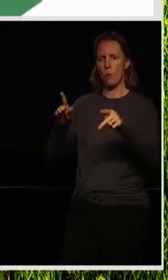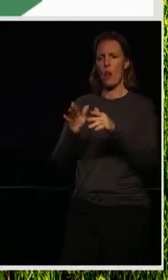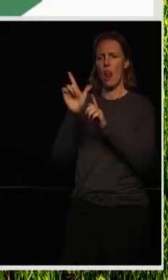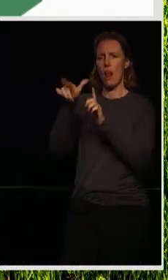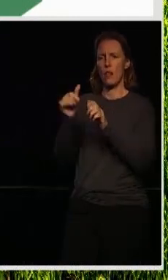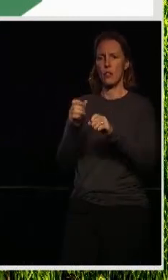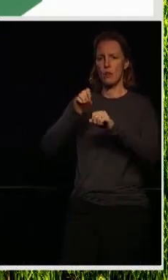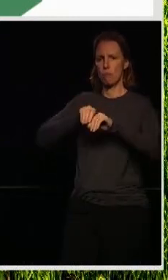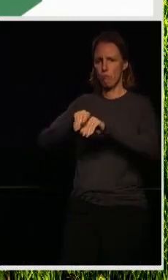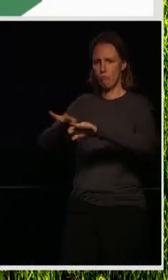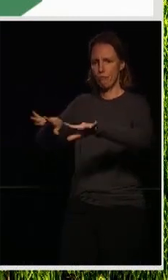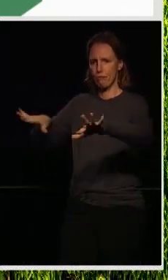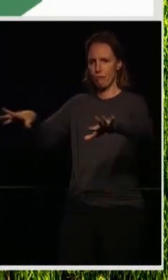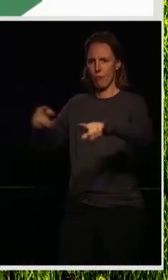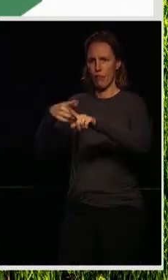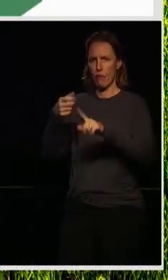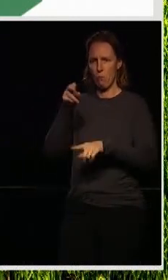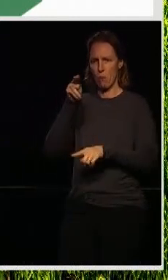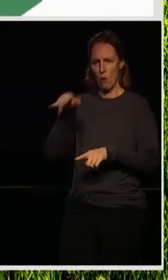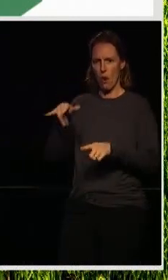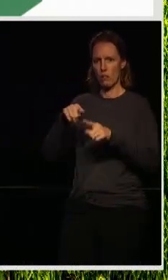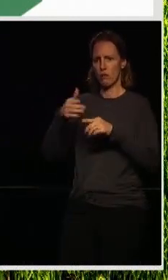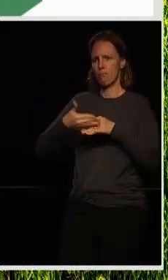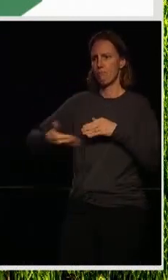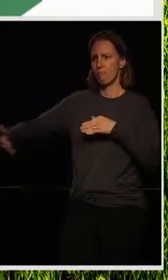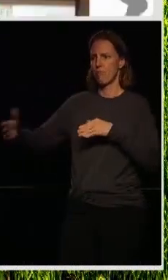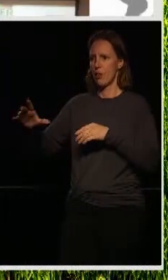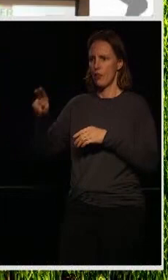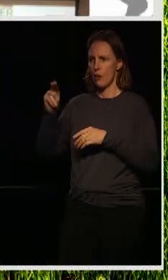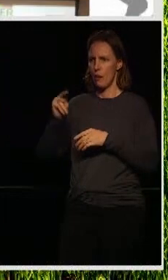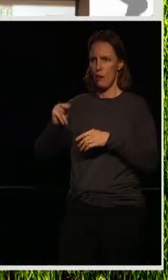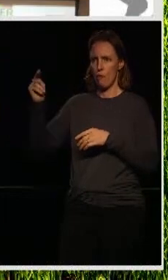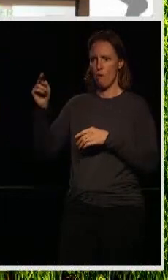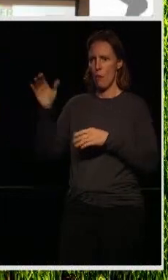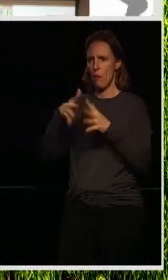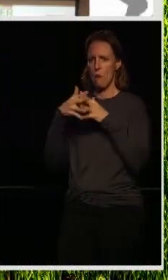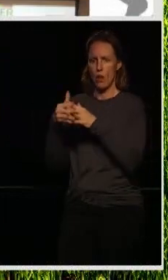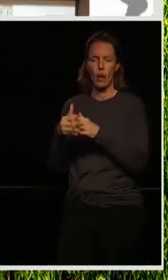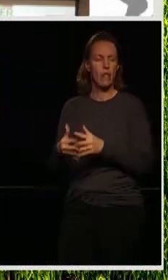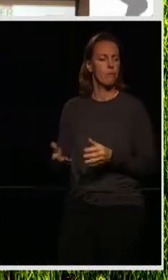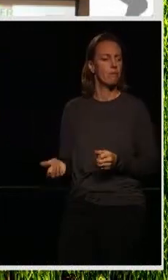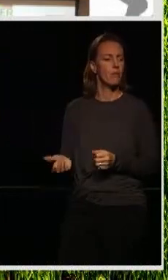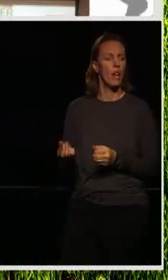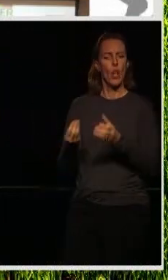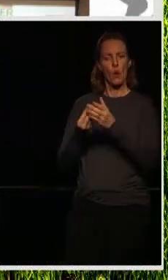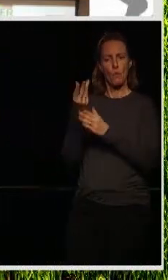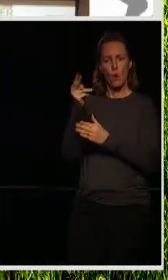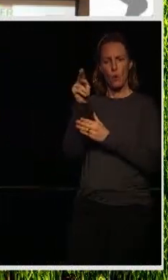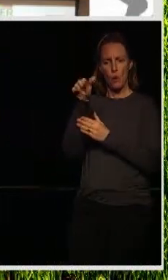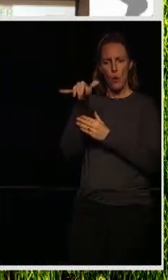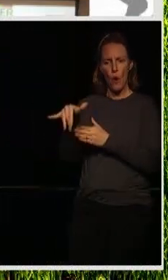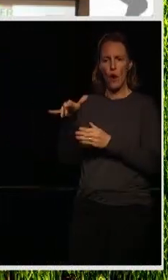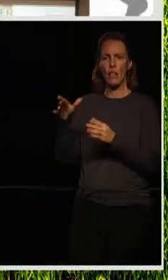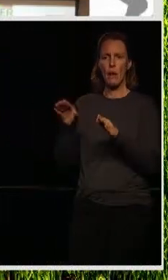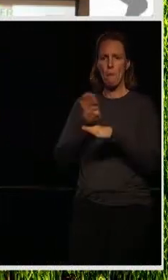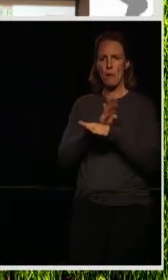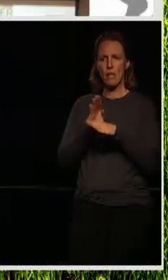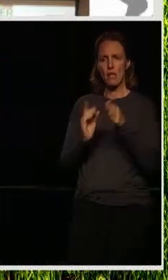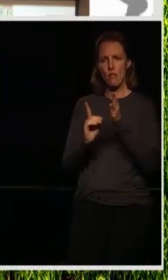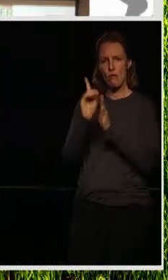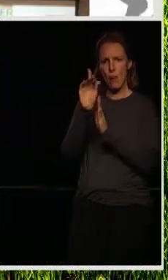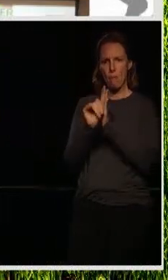the product from upstate New York to the rest of North America. The Grow New York business development trip was already a